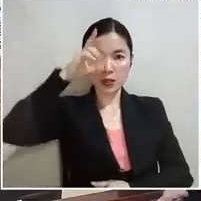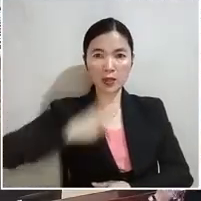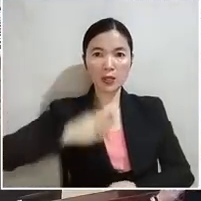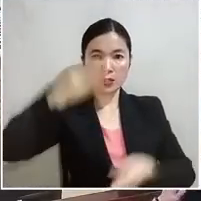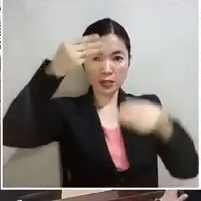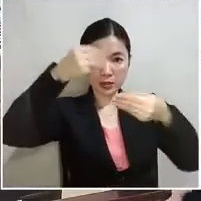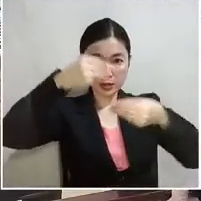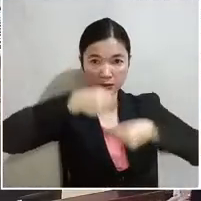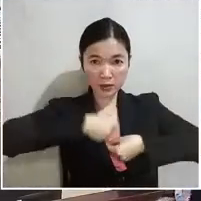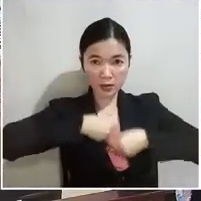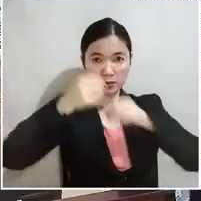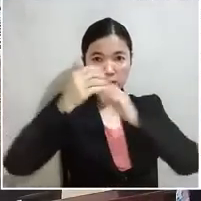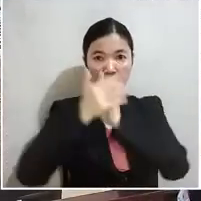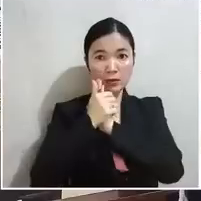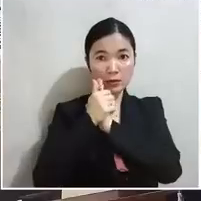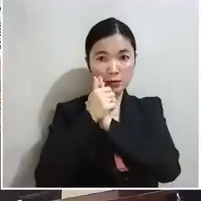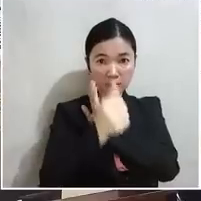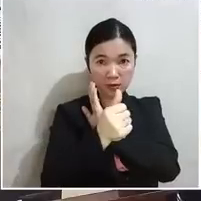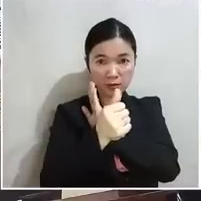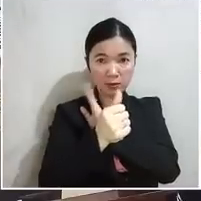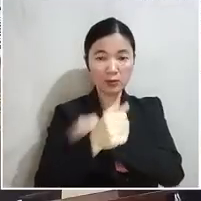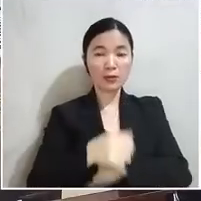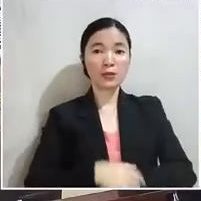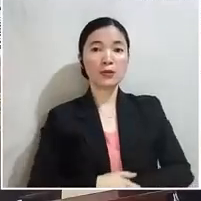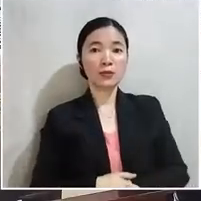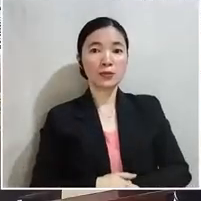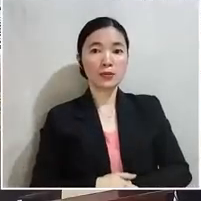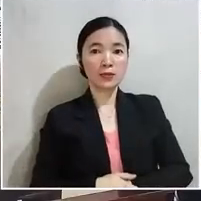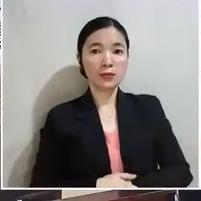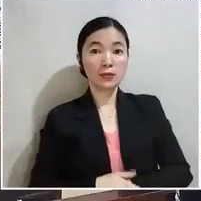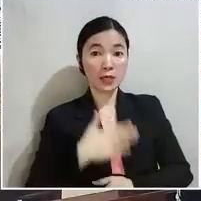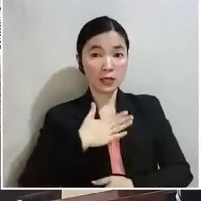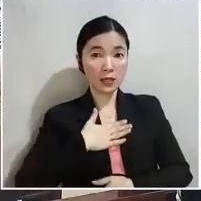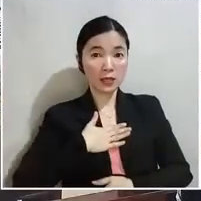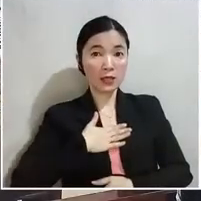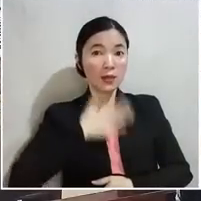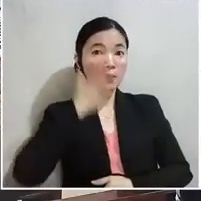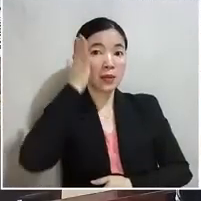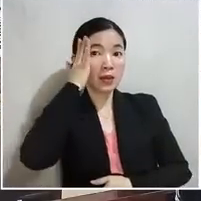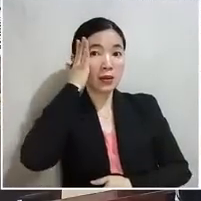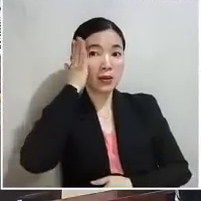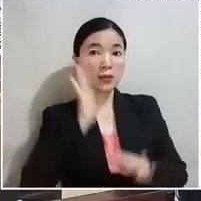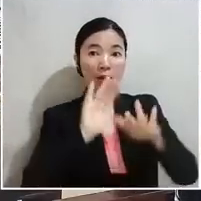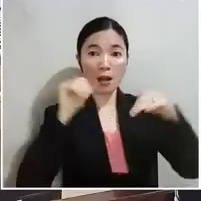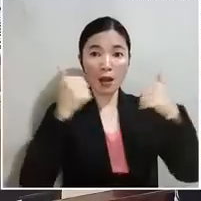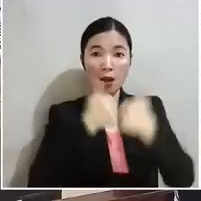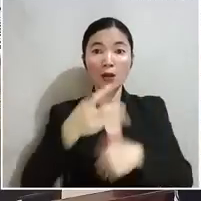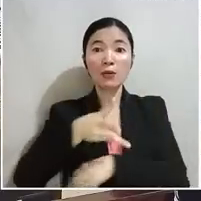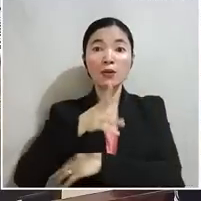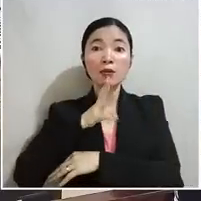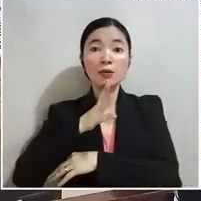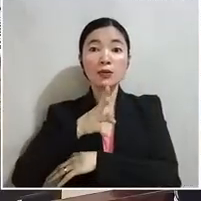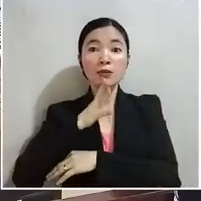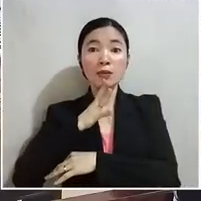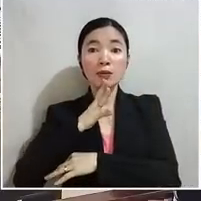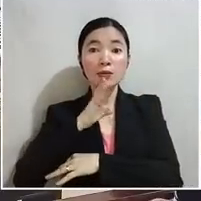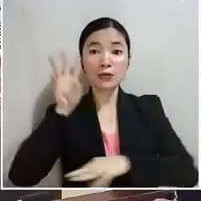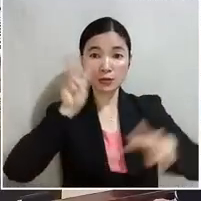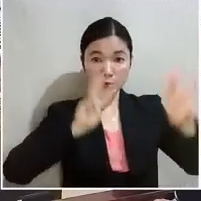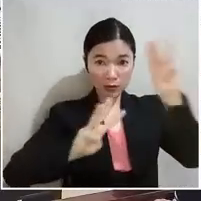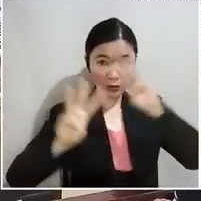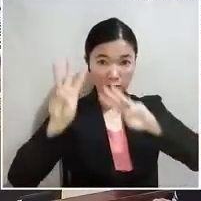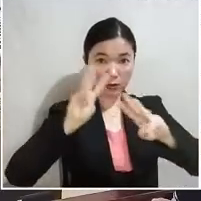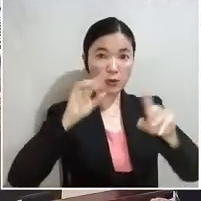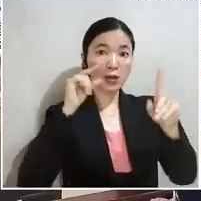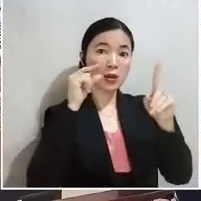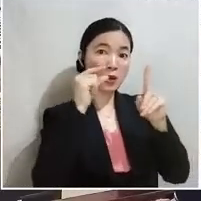a well-trained tongue, that I might know how to speak to the weary, a word that will